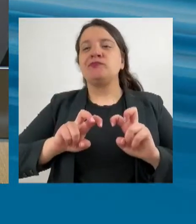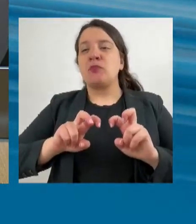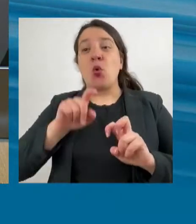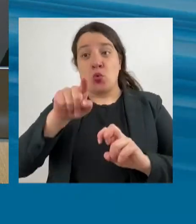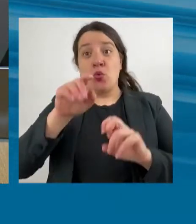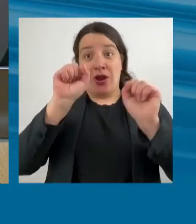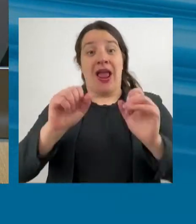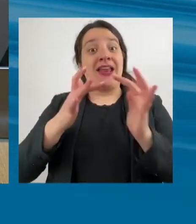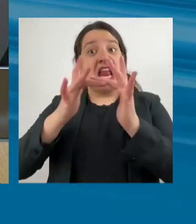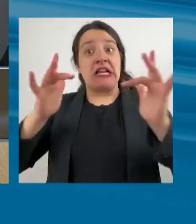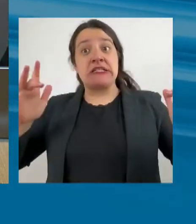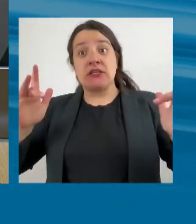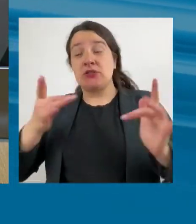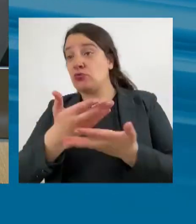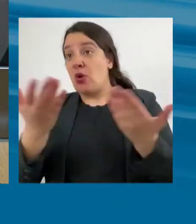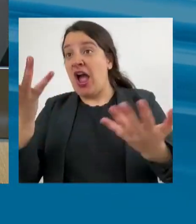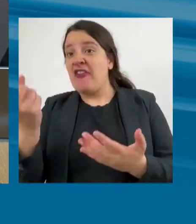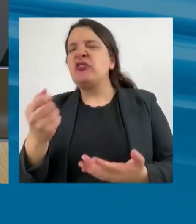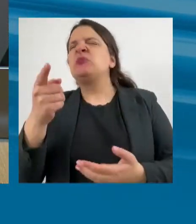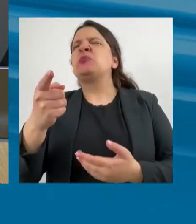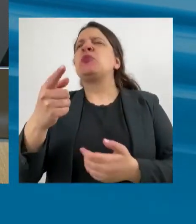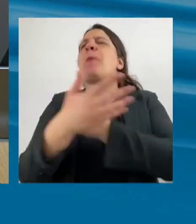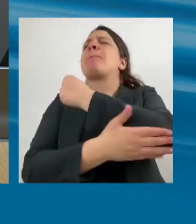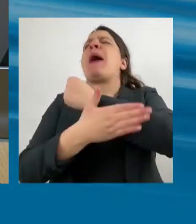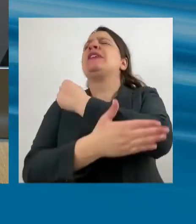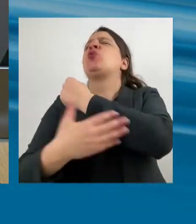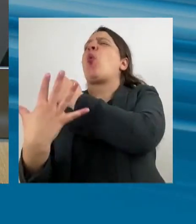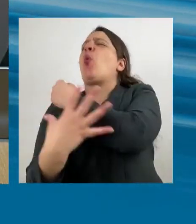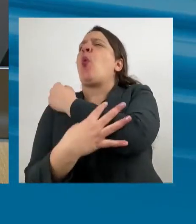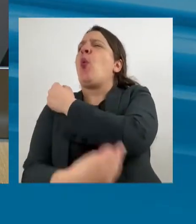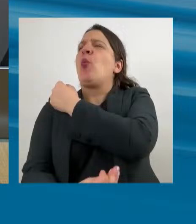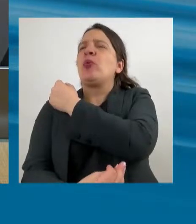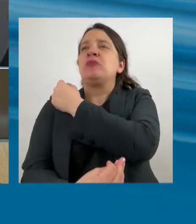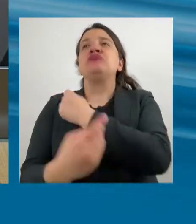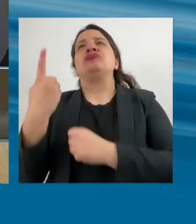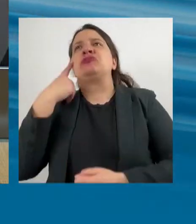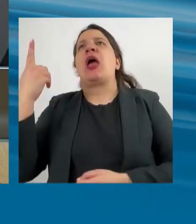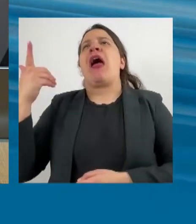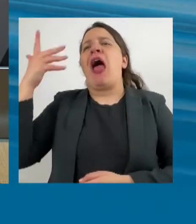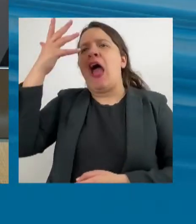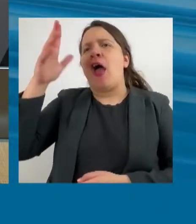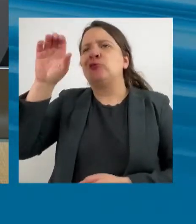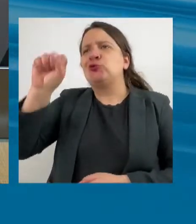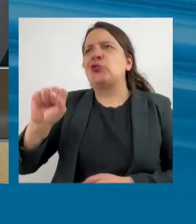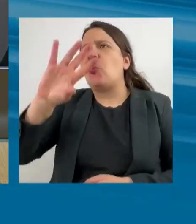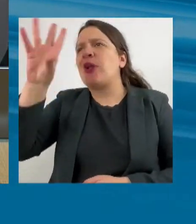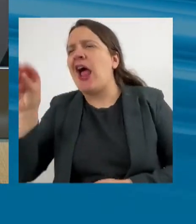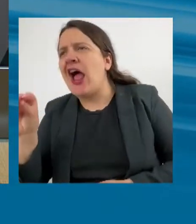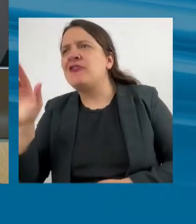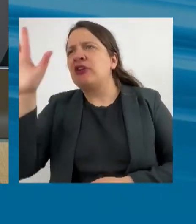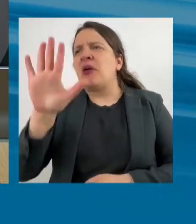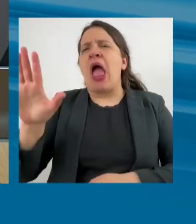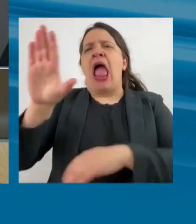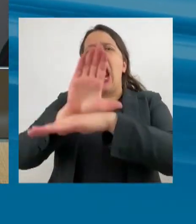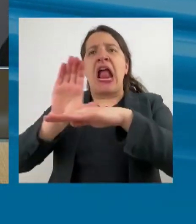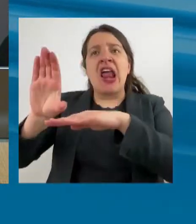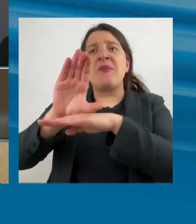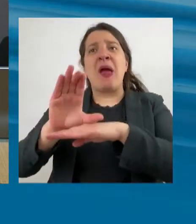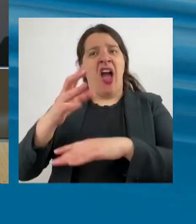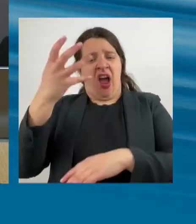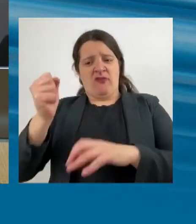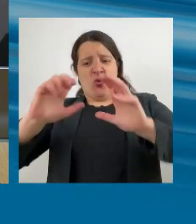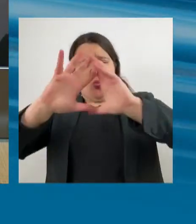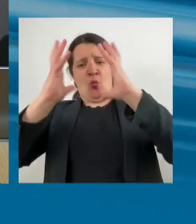perhaps. Caribbean is going to pop up, perhaps. But there's poverty everywhere. The first time I ever saw